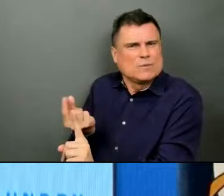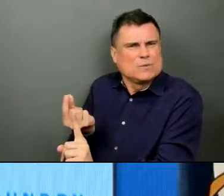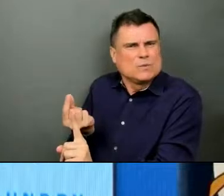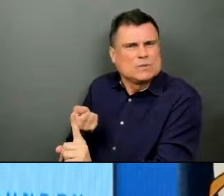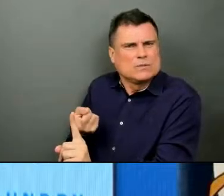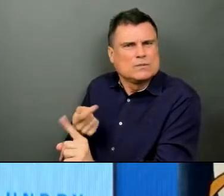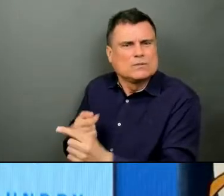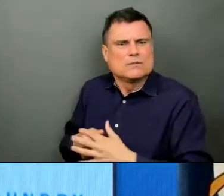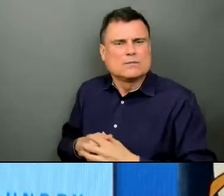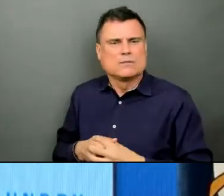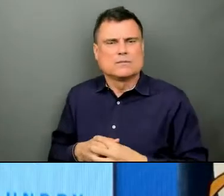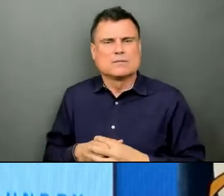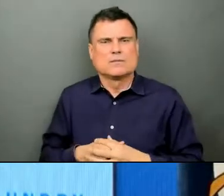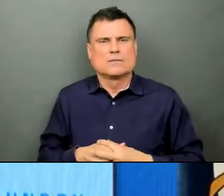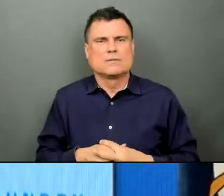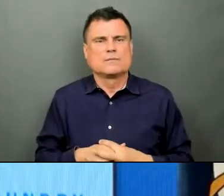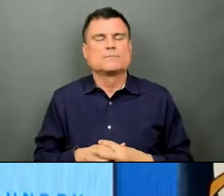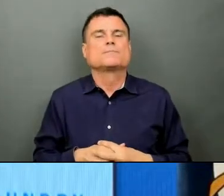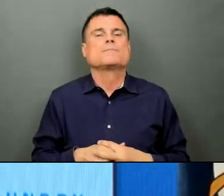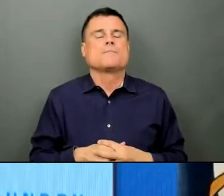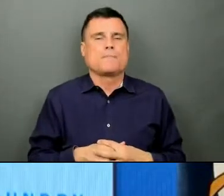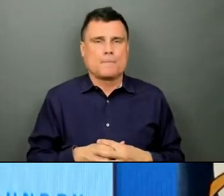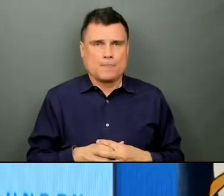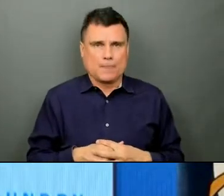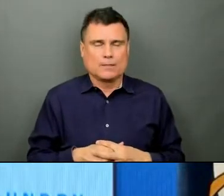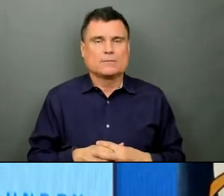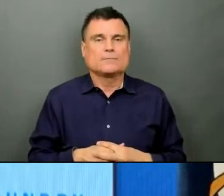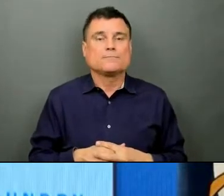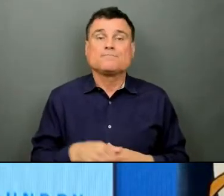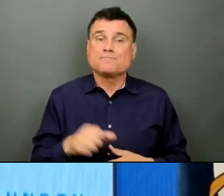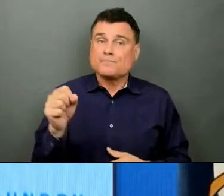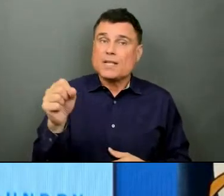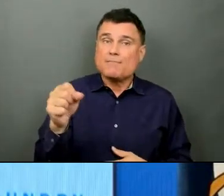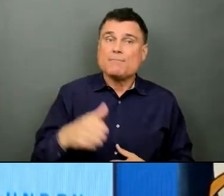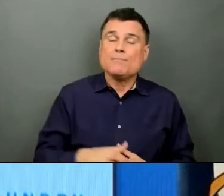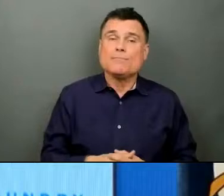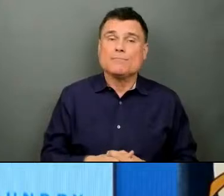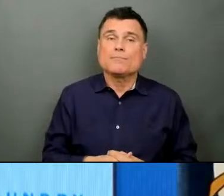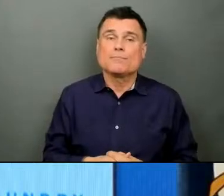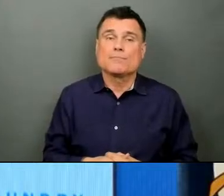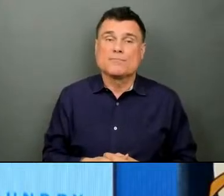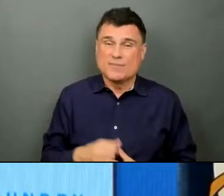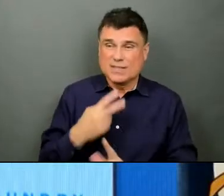age 12, is shocking. And again,